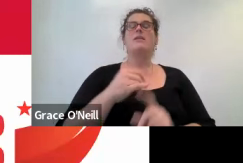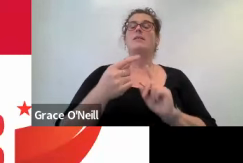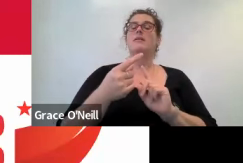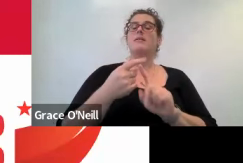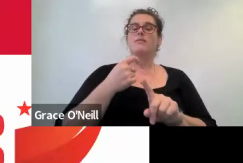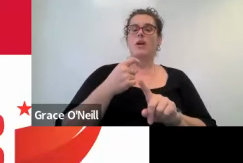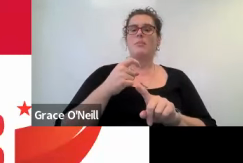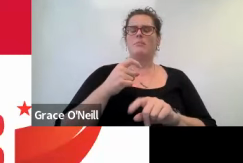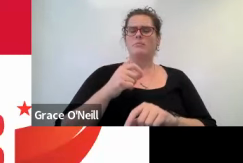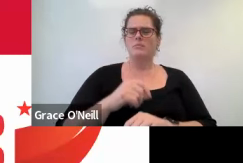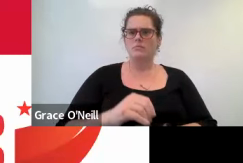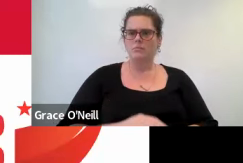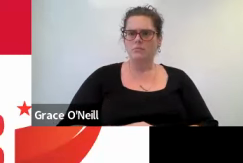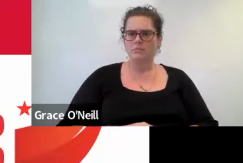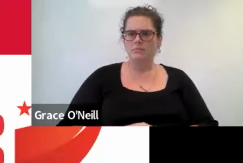leading response